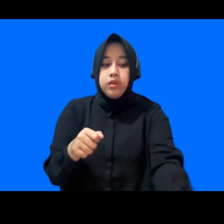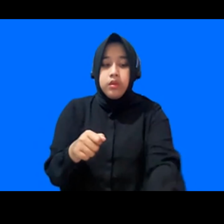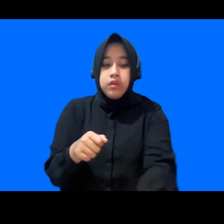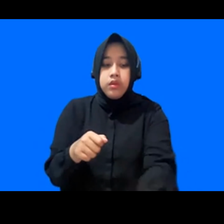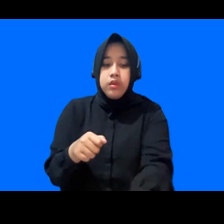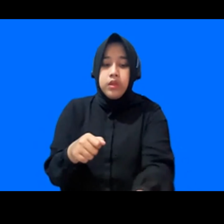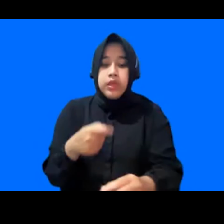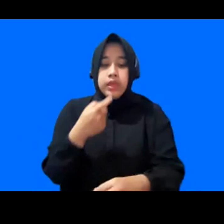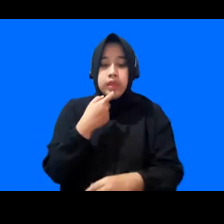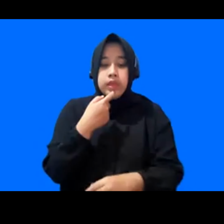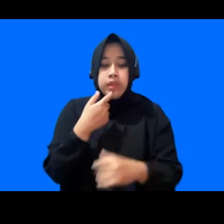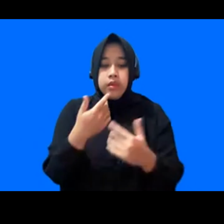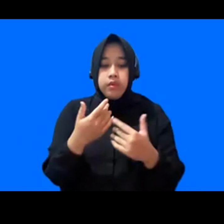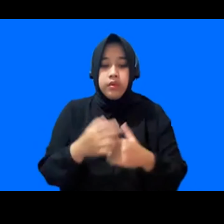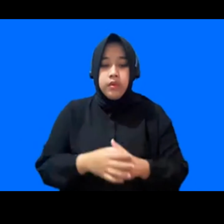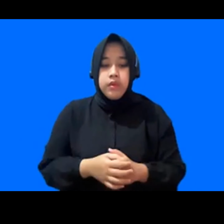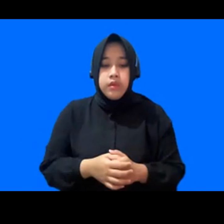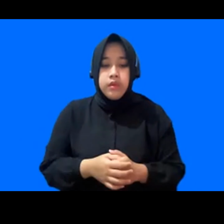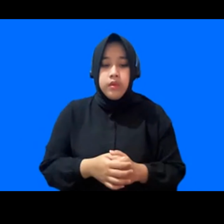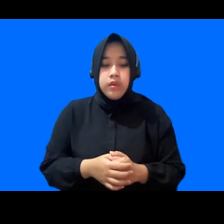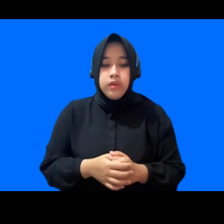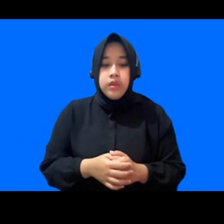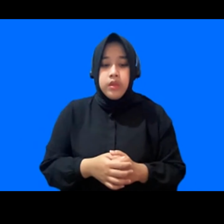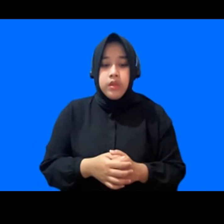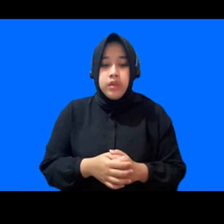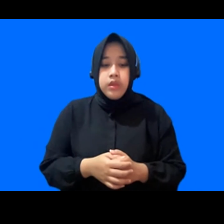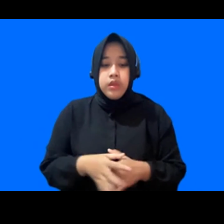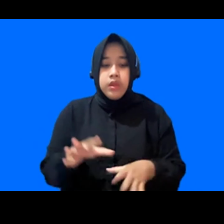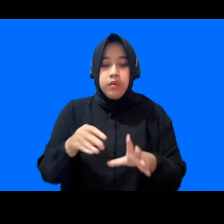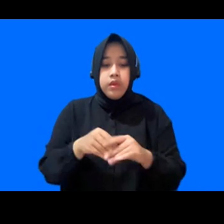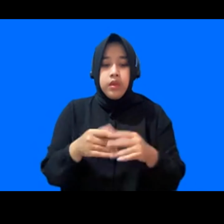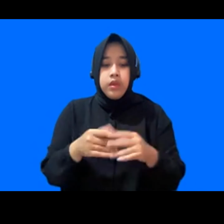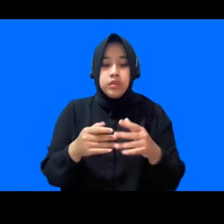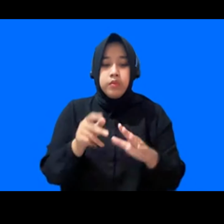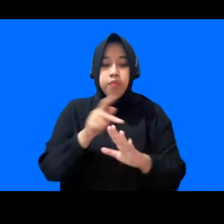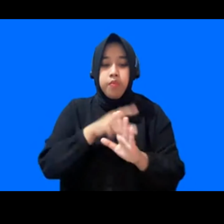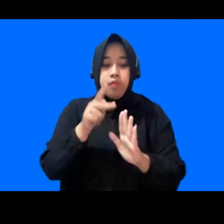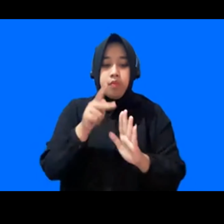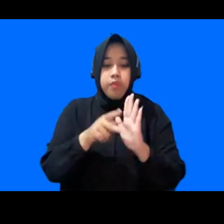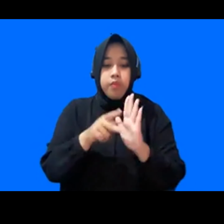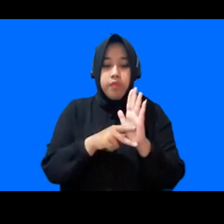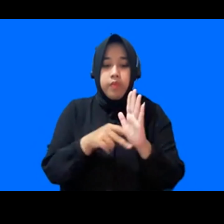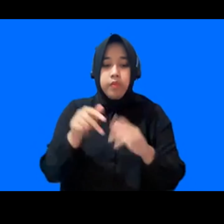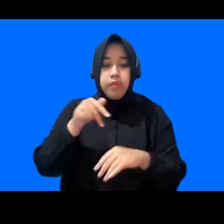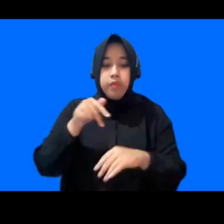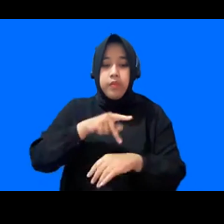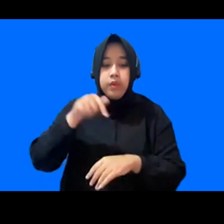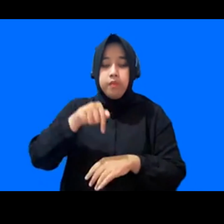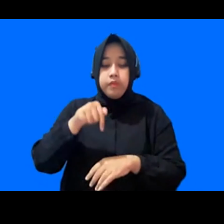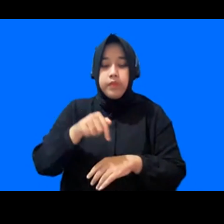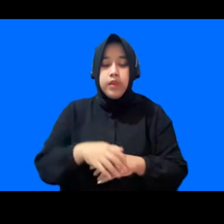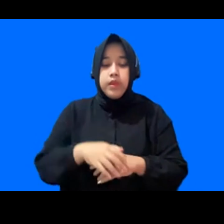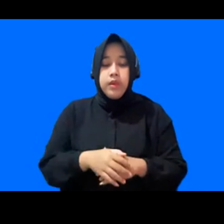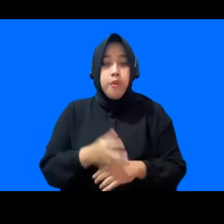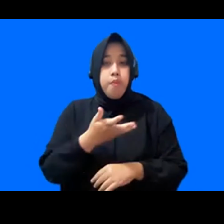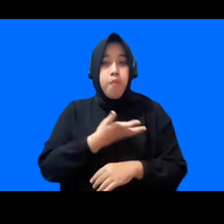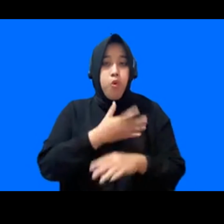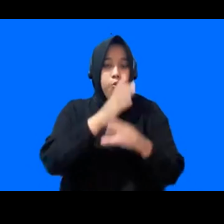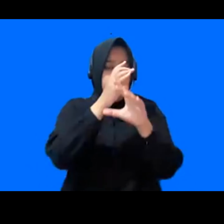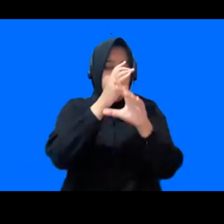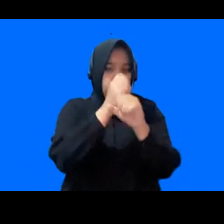program. So today's event is focused on one of the most important development opportunities and challenges in the region and